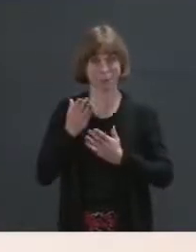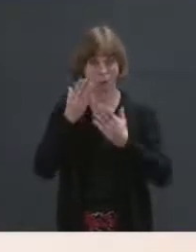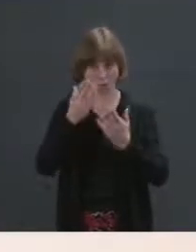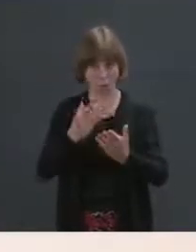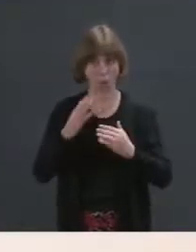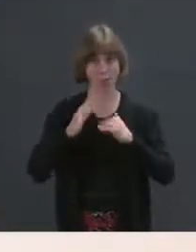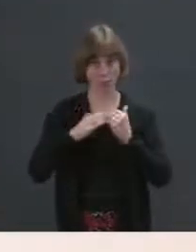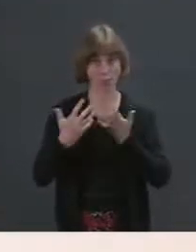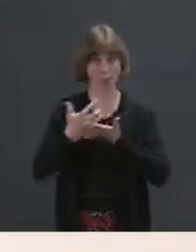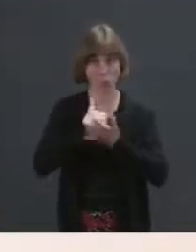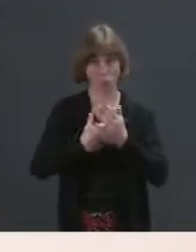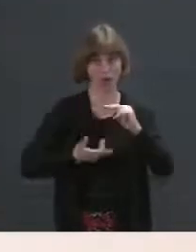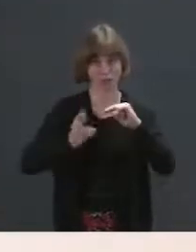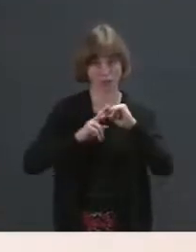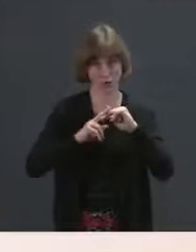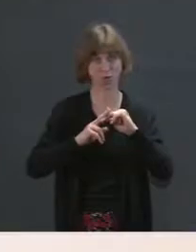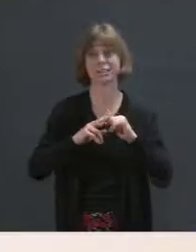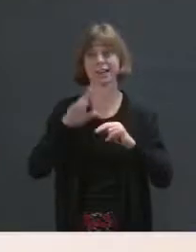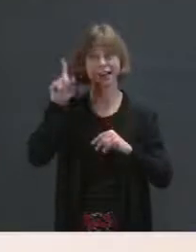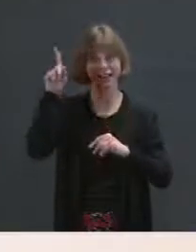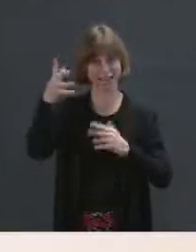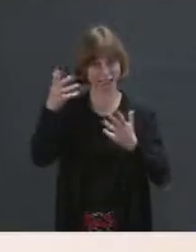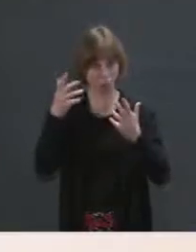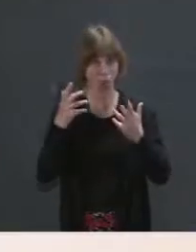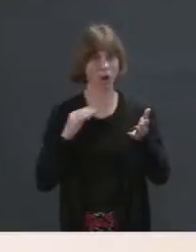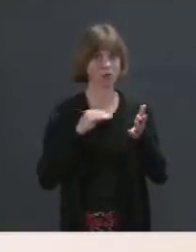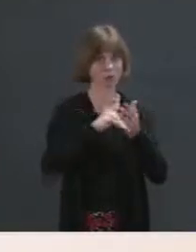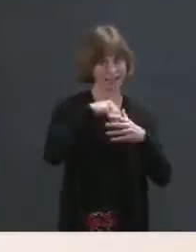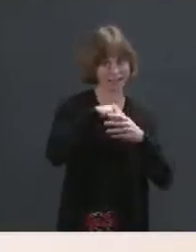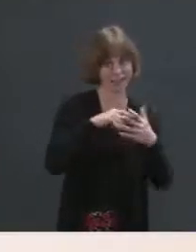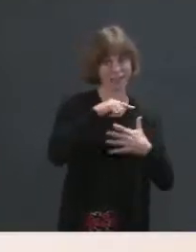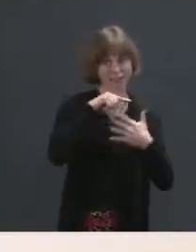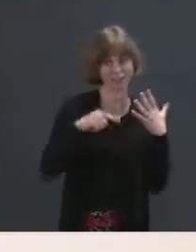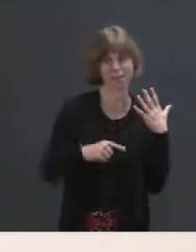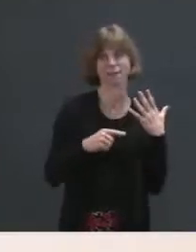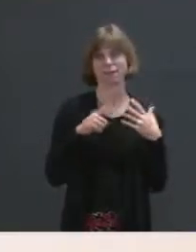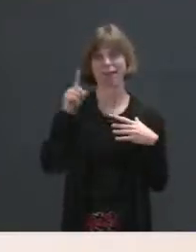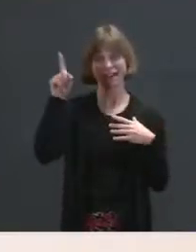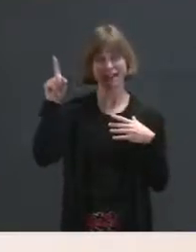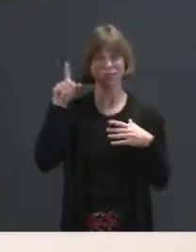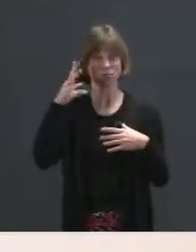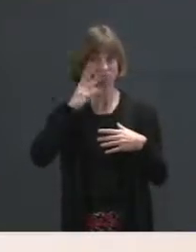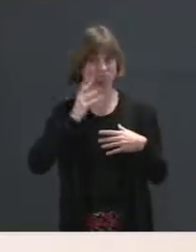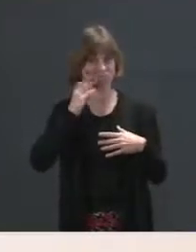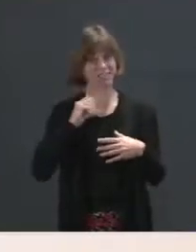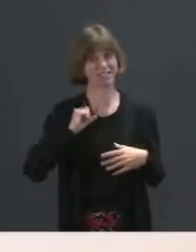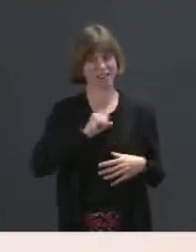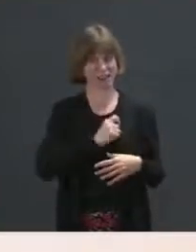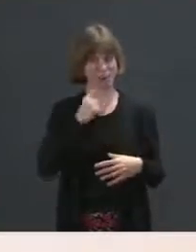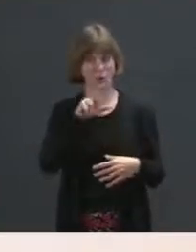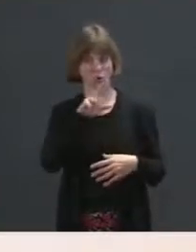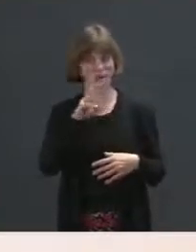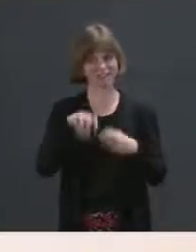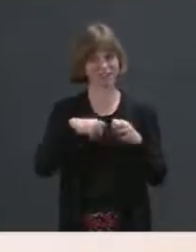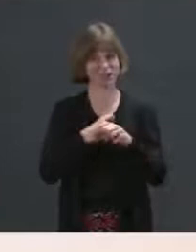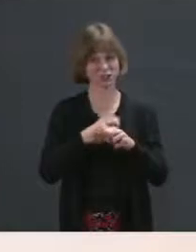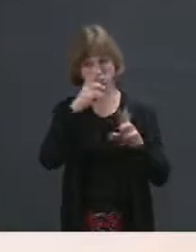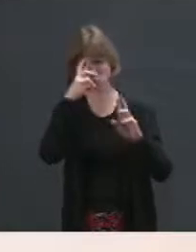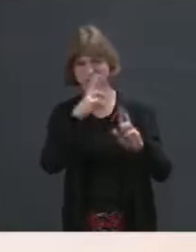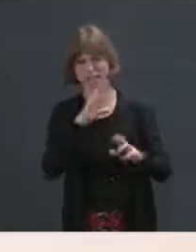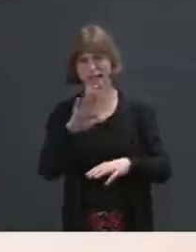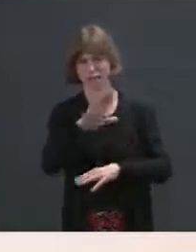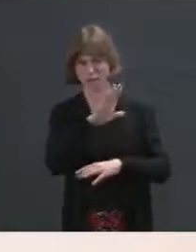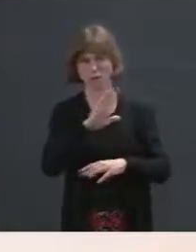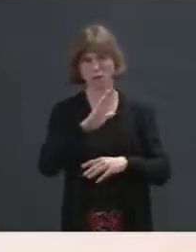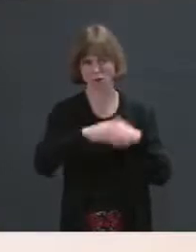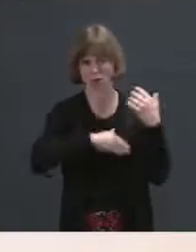final package. He also was in the Senate for 36 years and has great respect for the parliamentary process. We're going to see that through. Once that's concluded, we can all